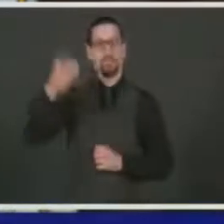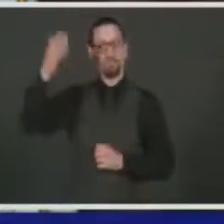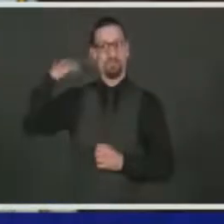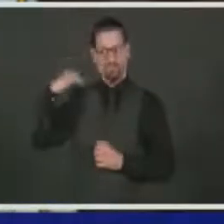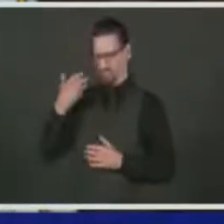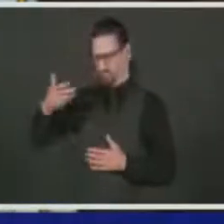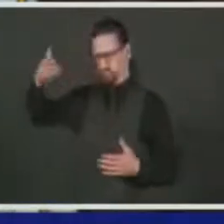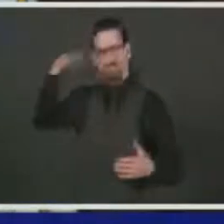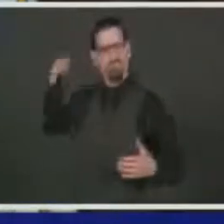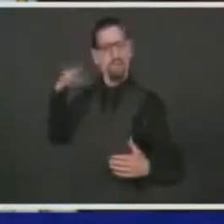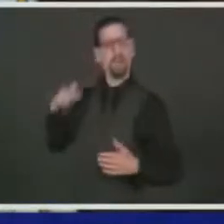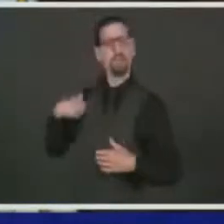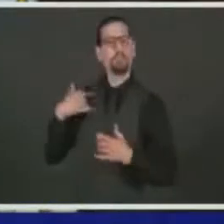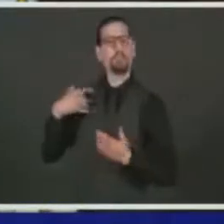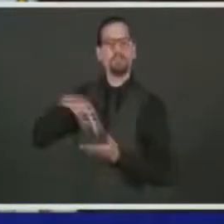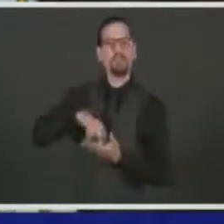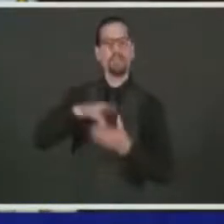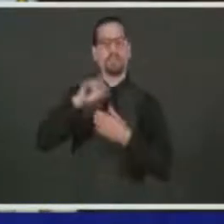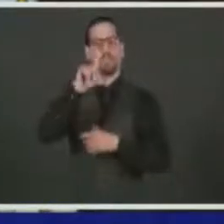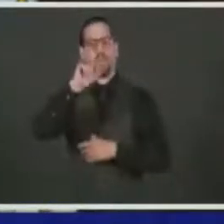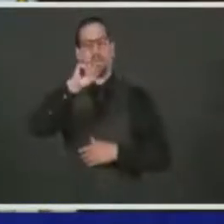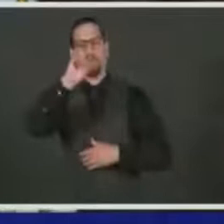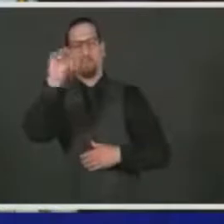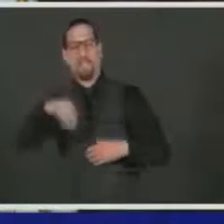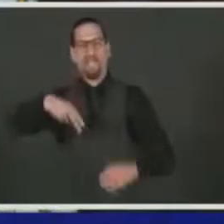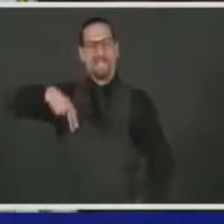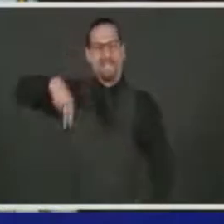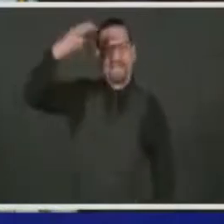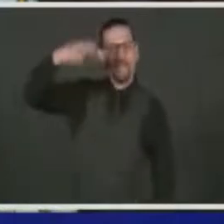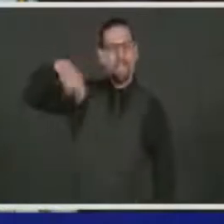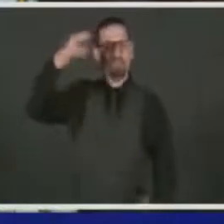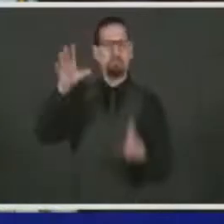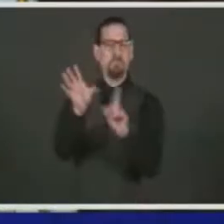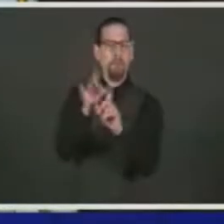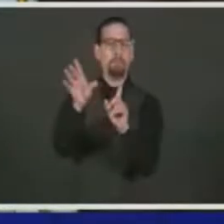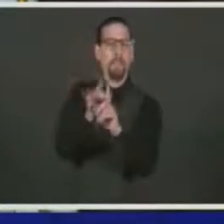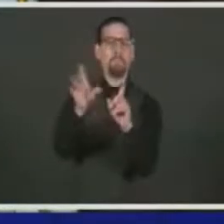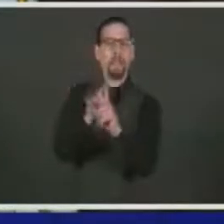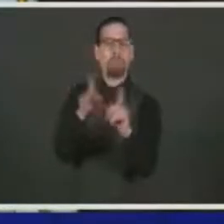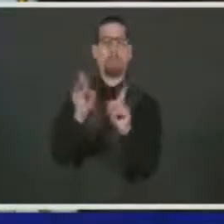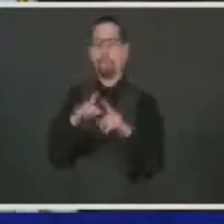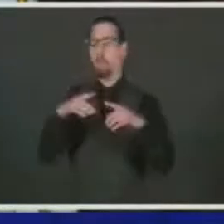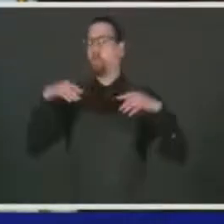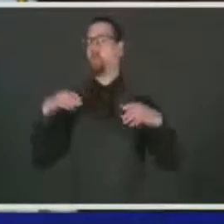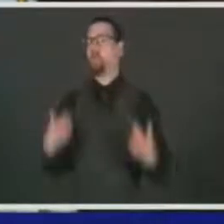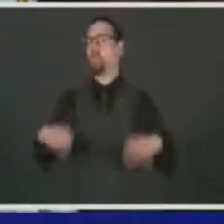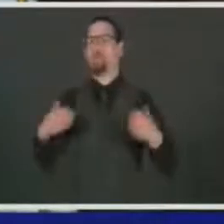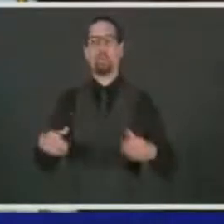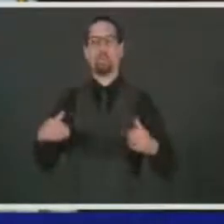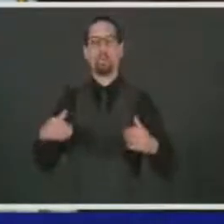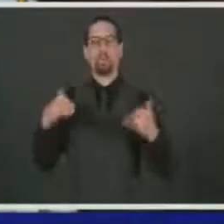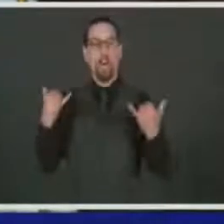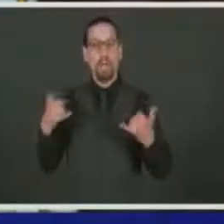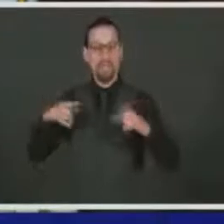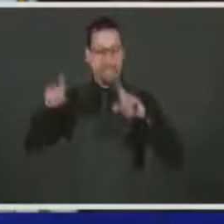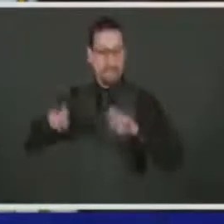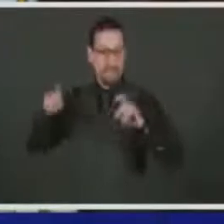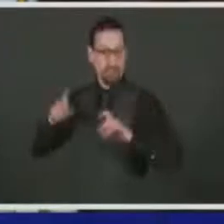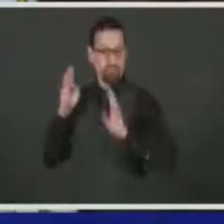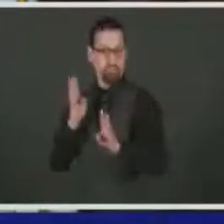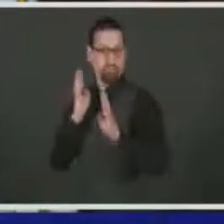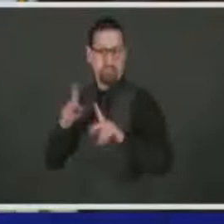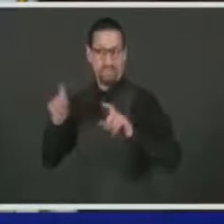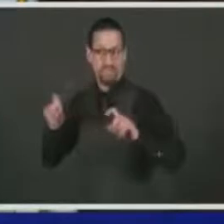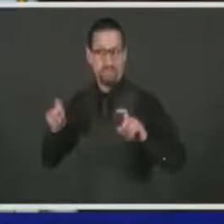20%, 20% of the people we tested were positive. Today, about 1.5%,